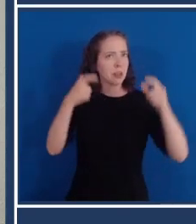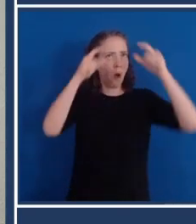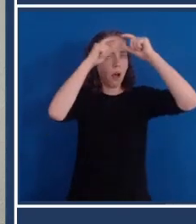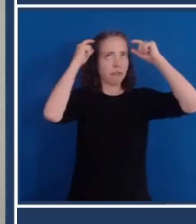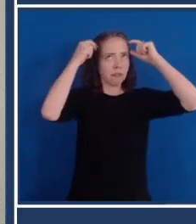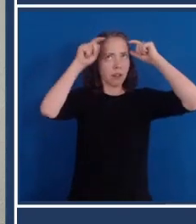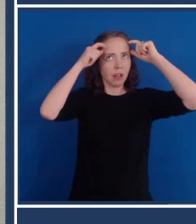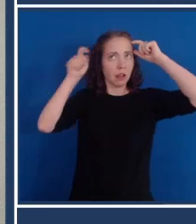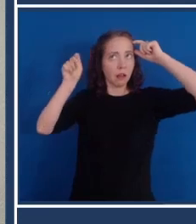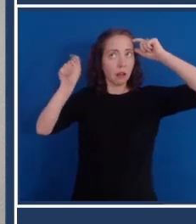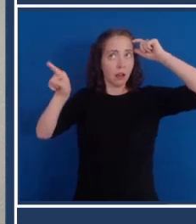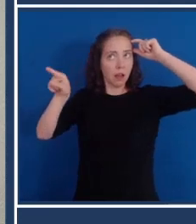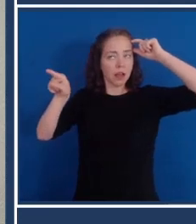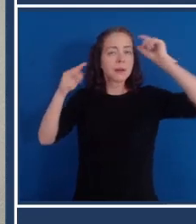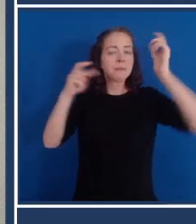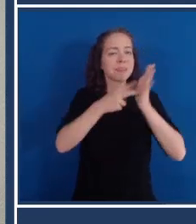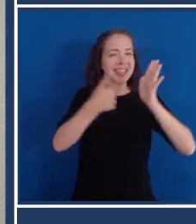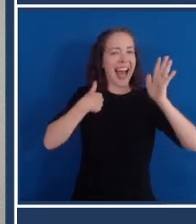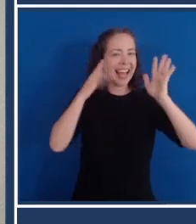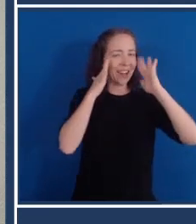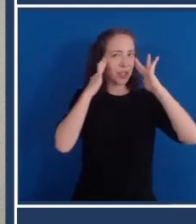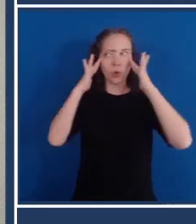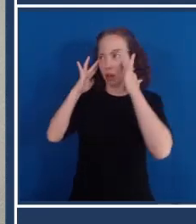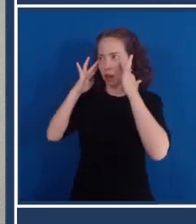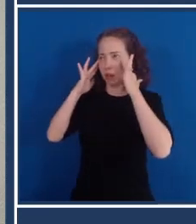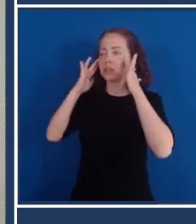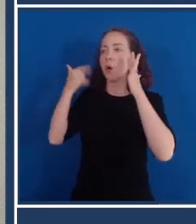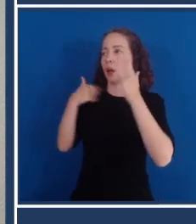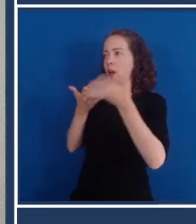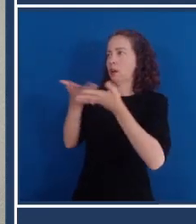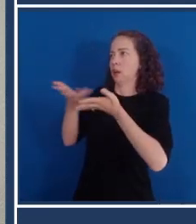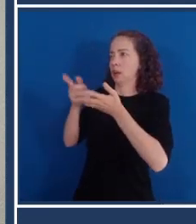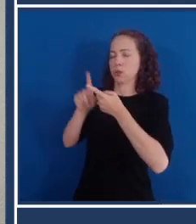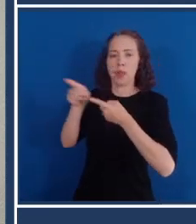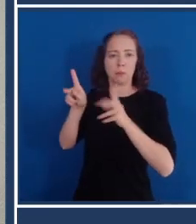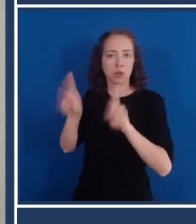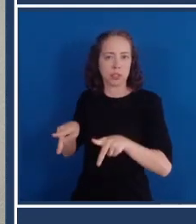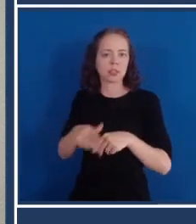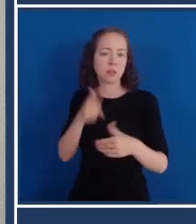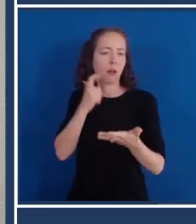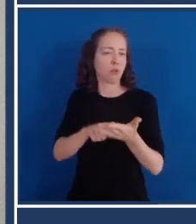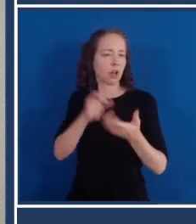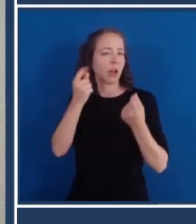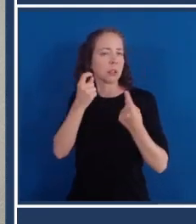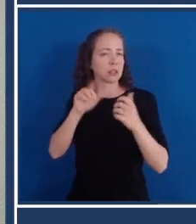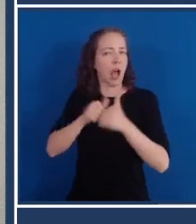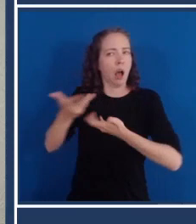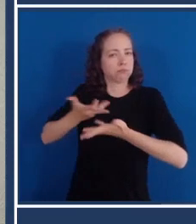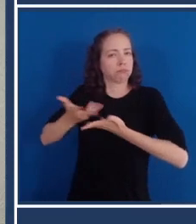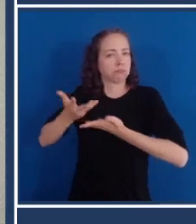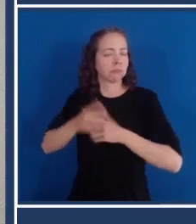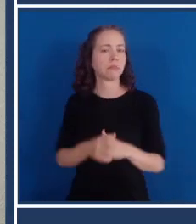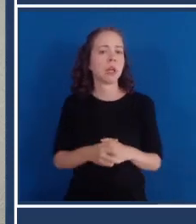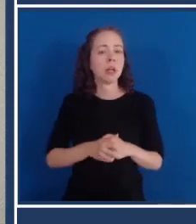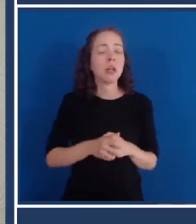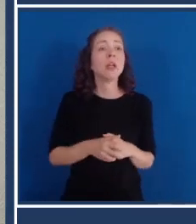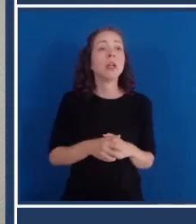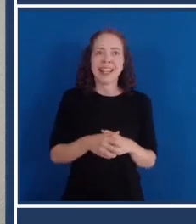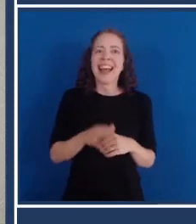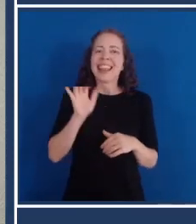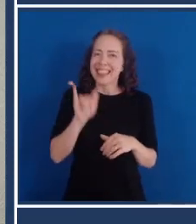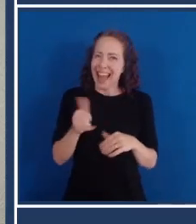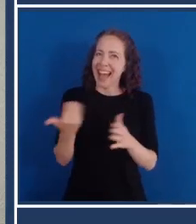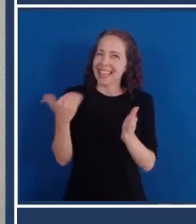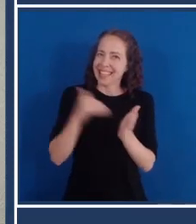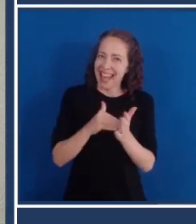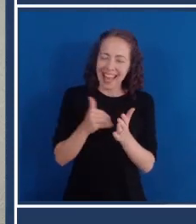is that, you know, as Cecily Morrison would say, you can make humans super at being humans if you add on